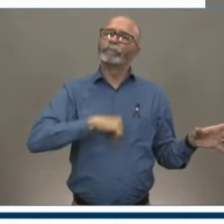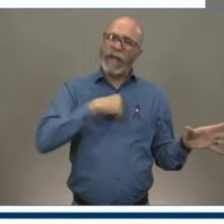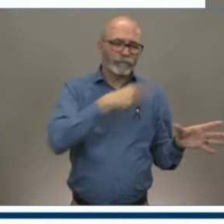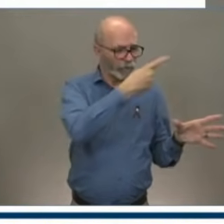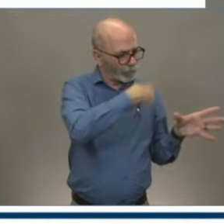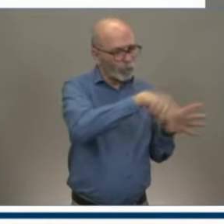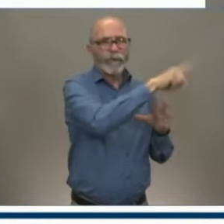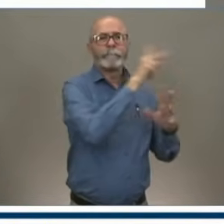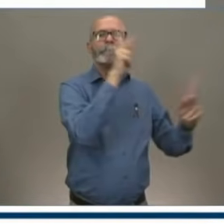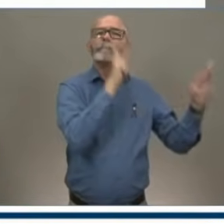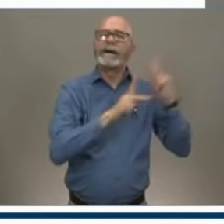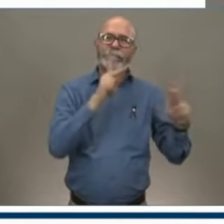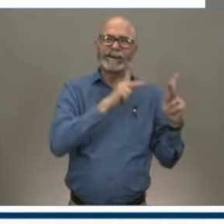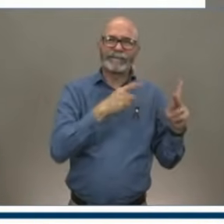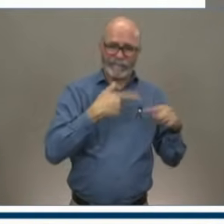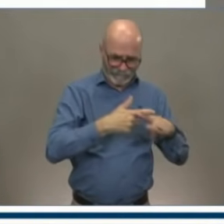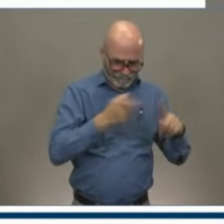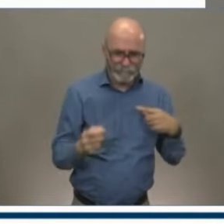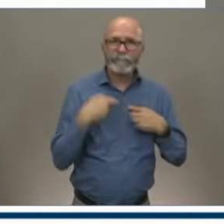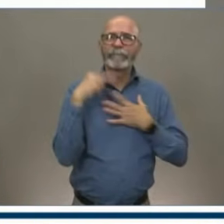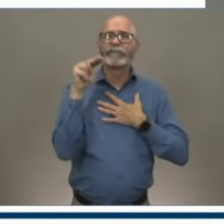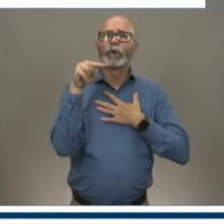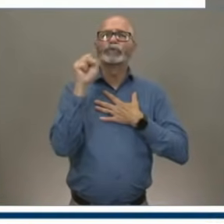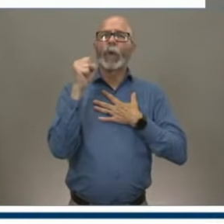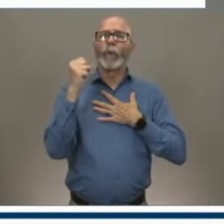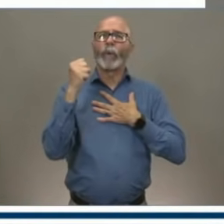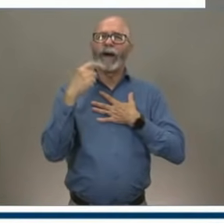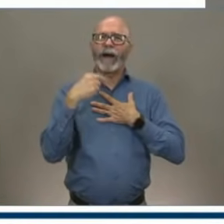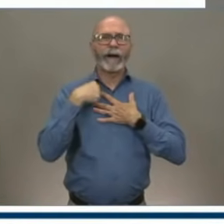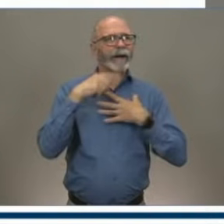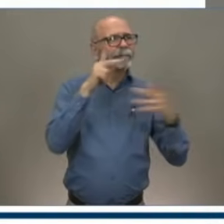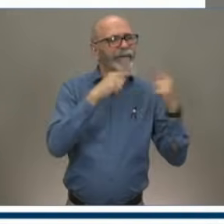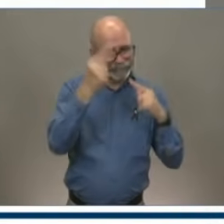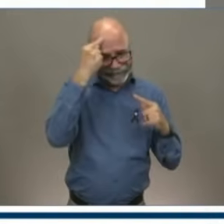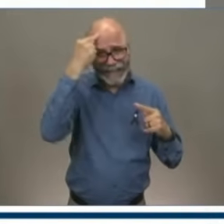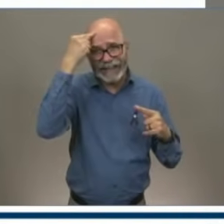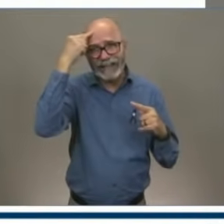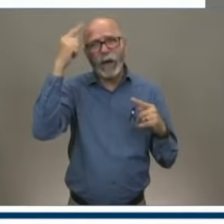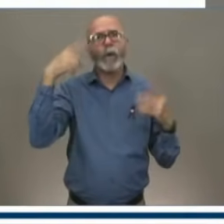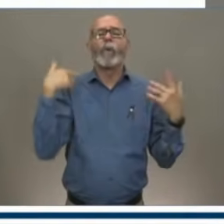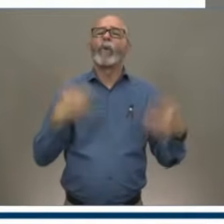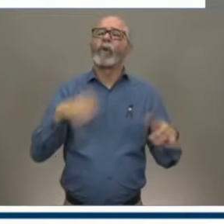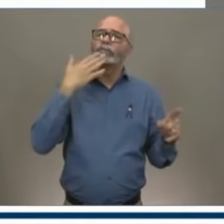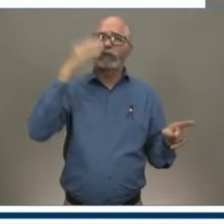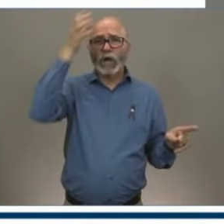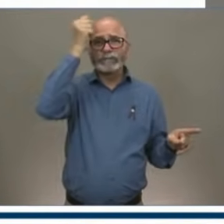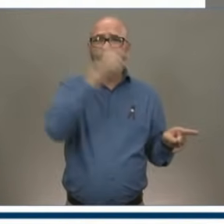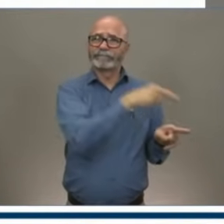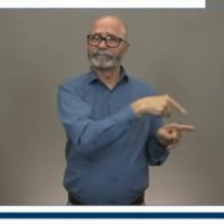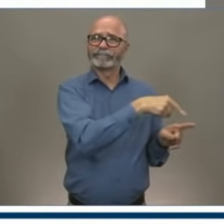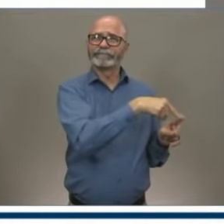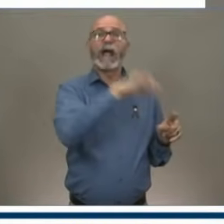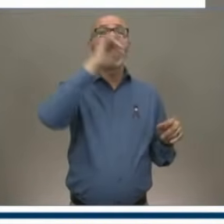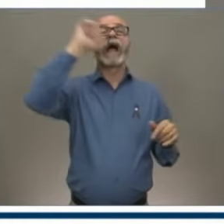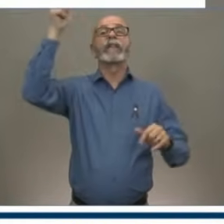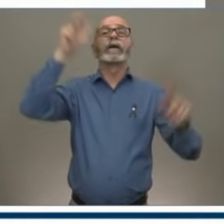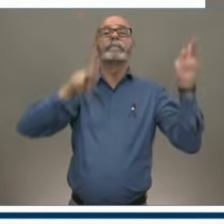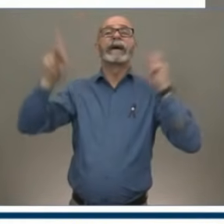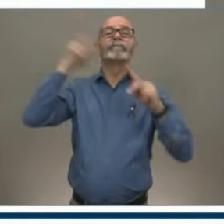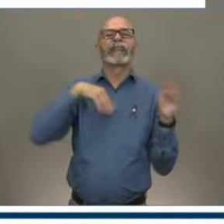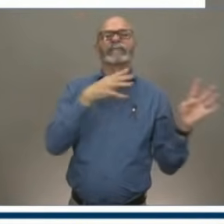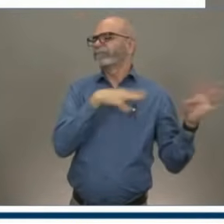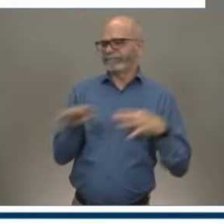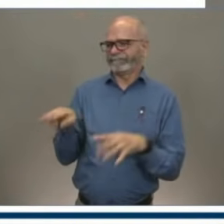of that fact. And that community mindedness has been recognized nationally too. But I'm not sure that I've been